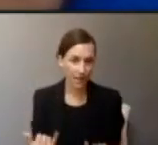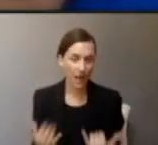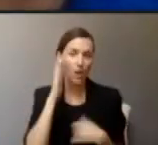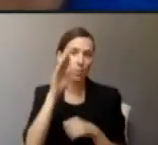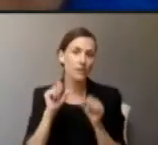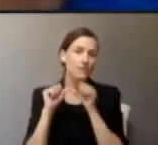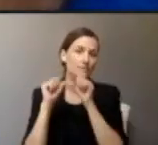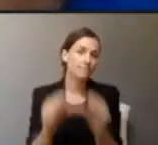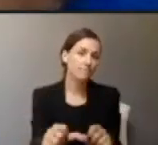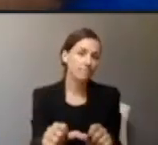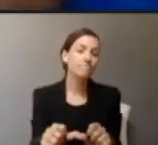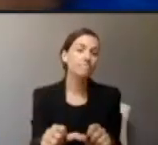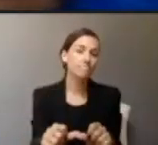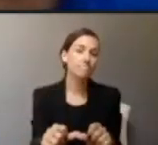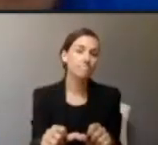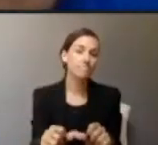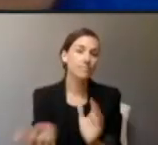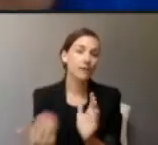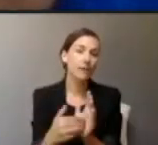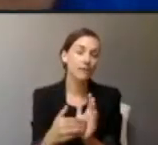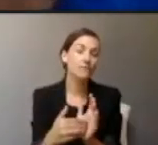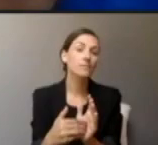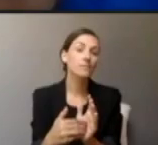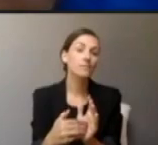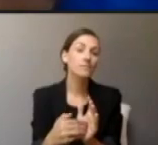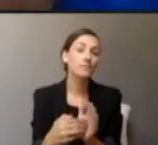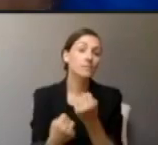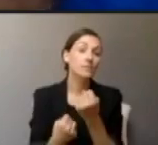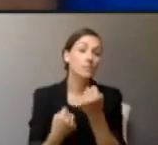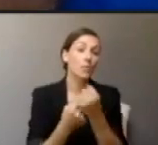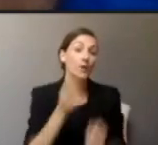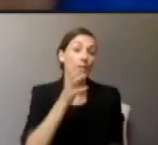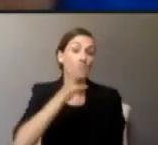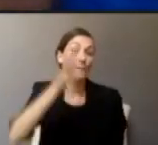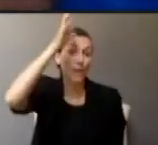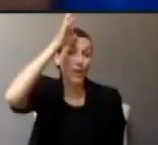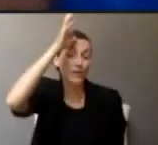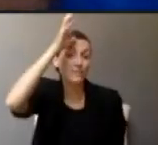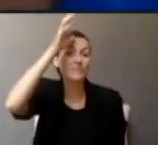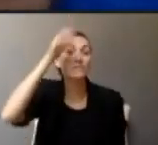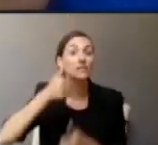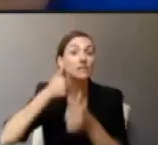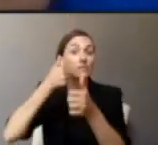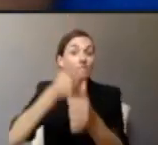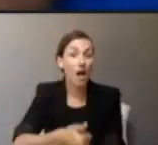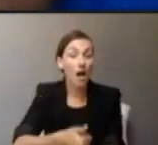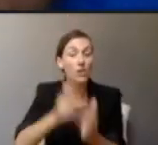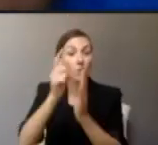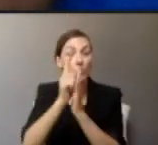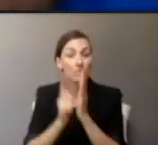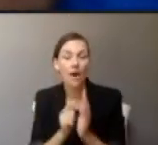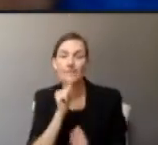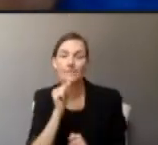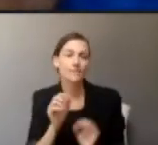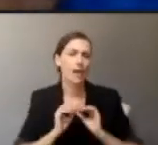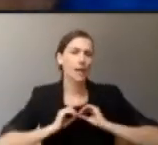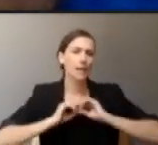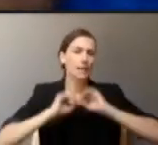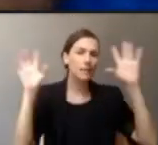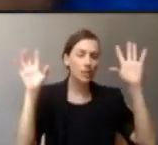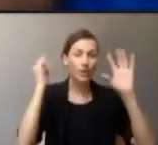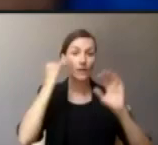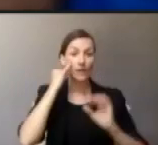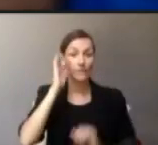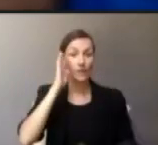happen. Again, just to support our parents and to follow the law, if you will. It is not clear whether or not that